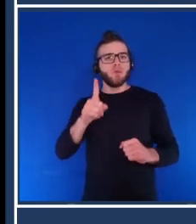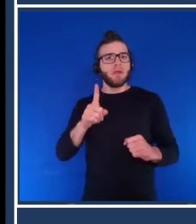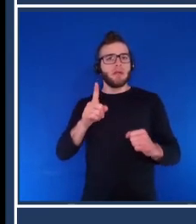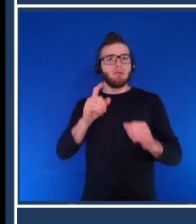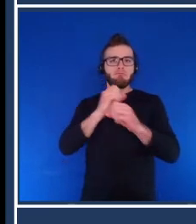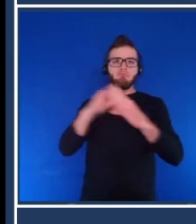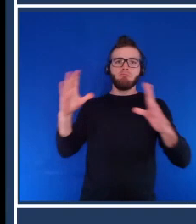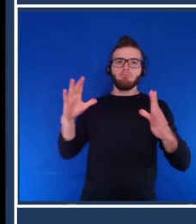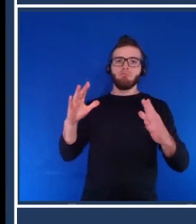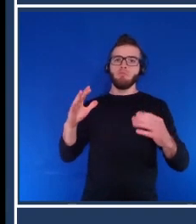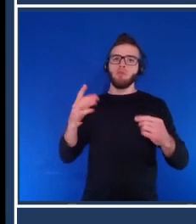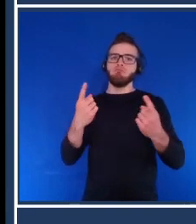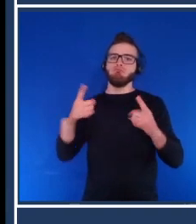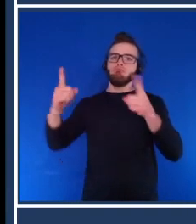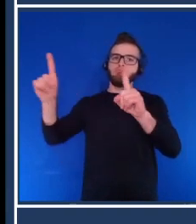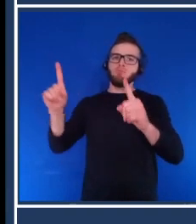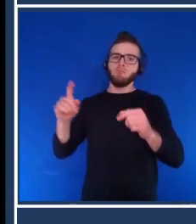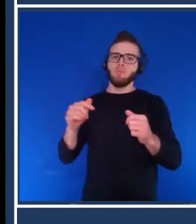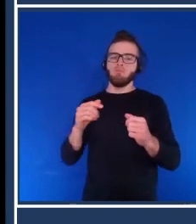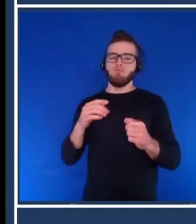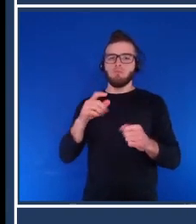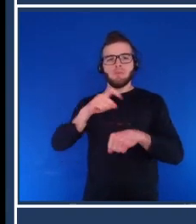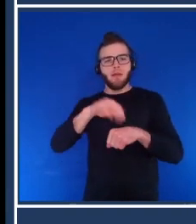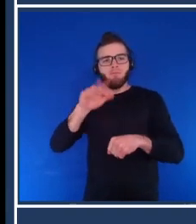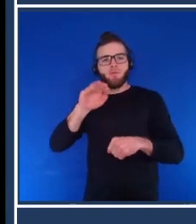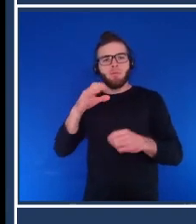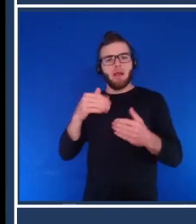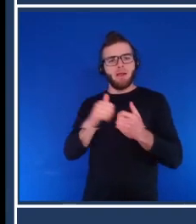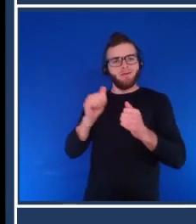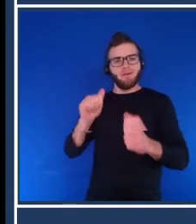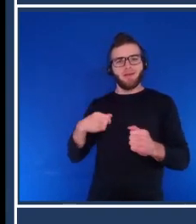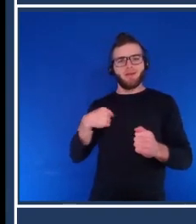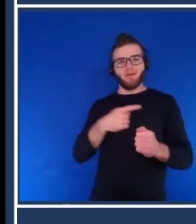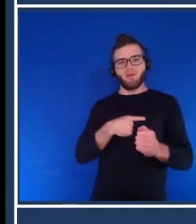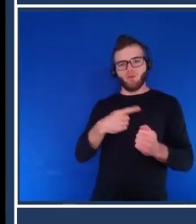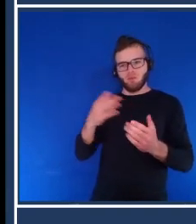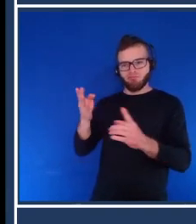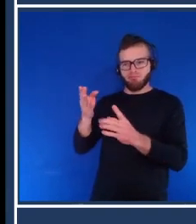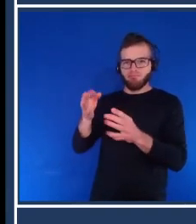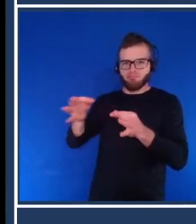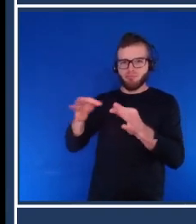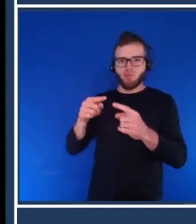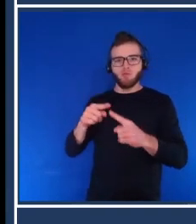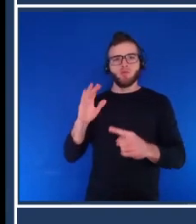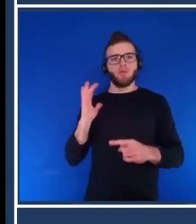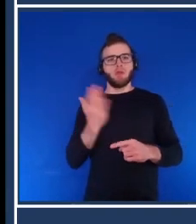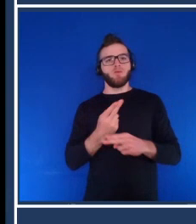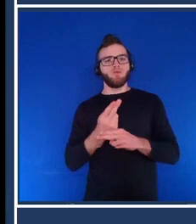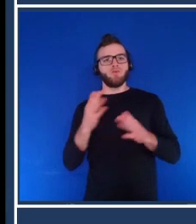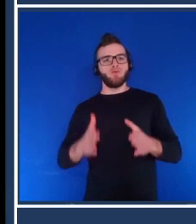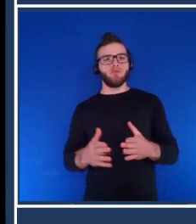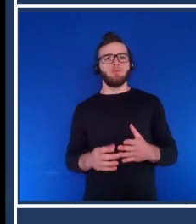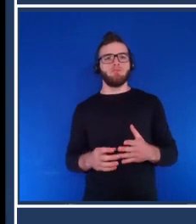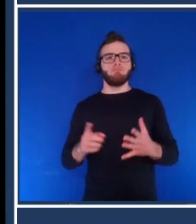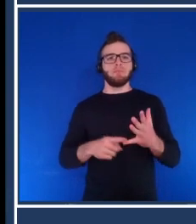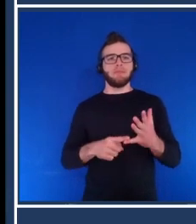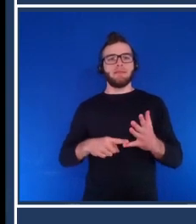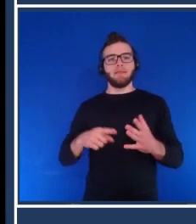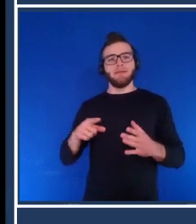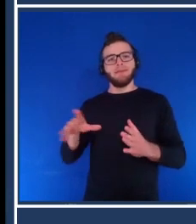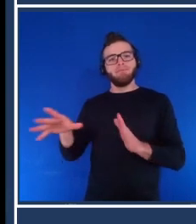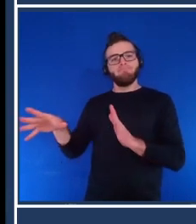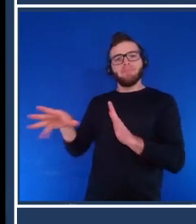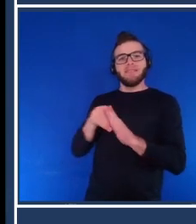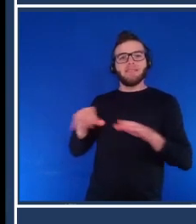to non-technical end users? Simulated data. Synthetic data is increasingly common in many AI